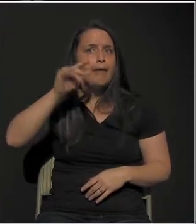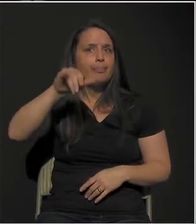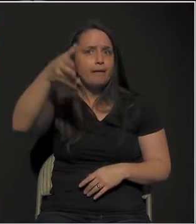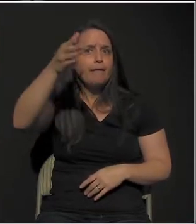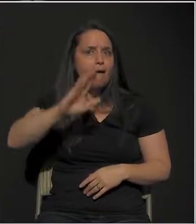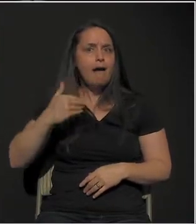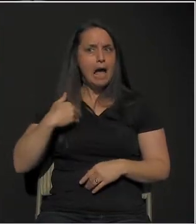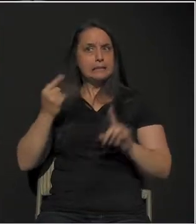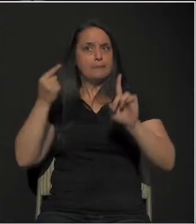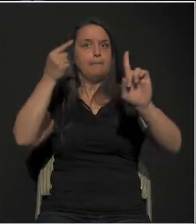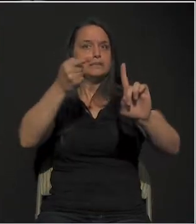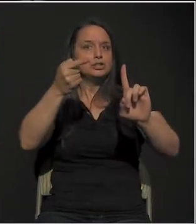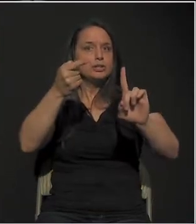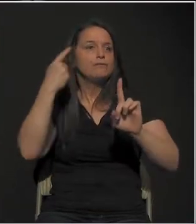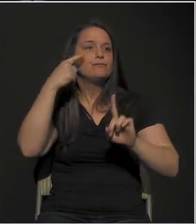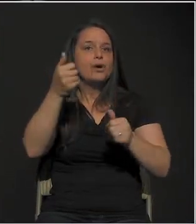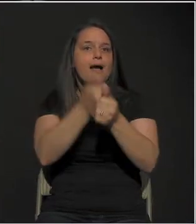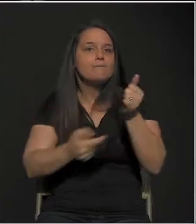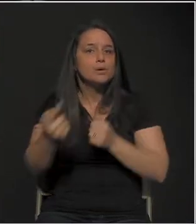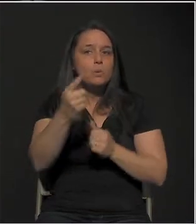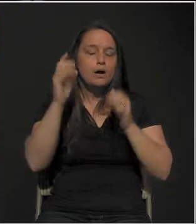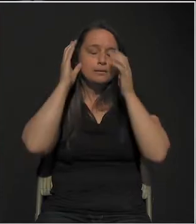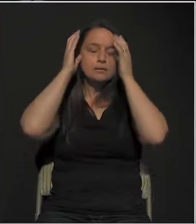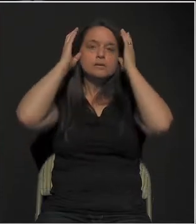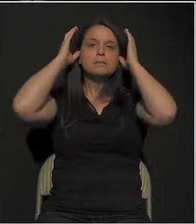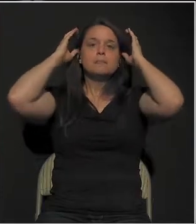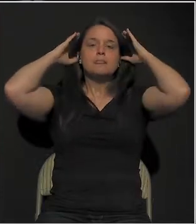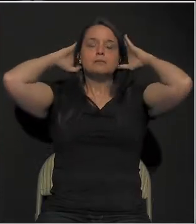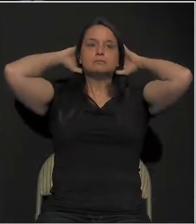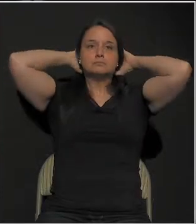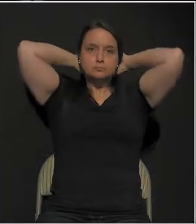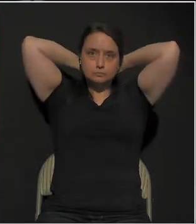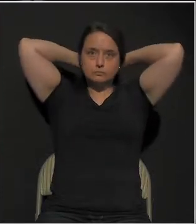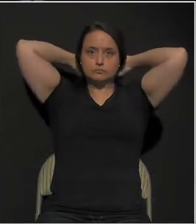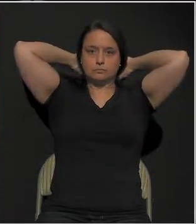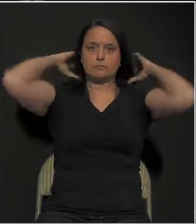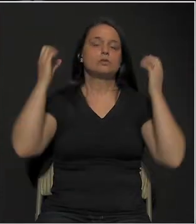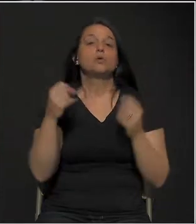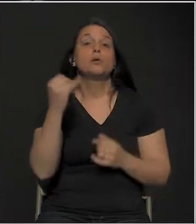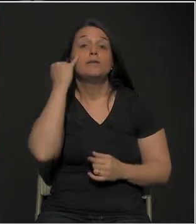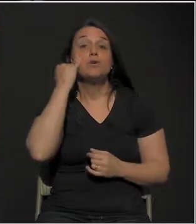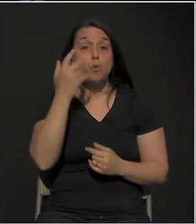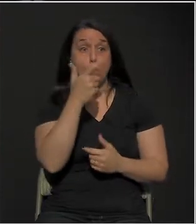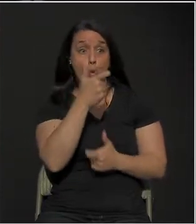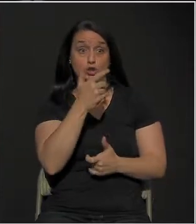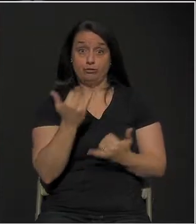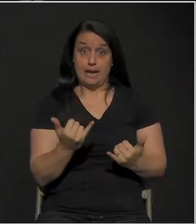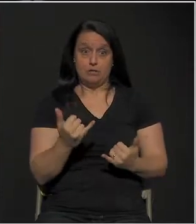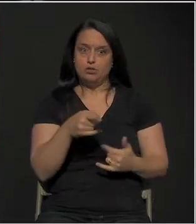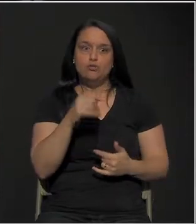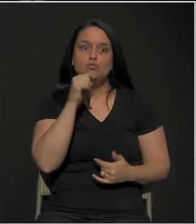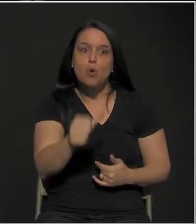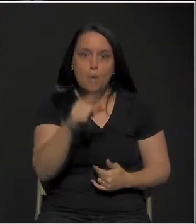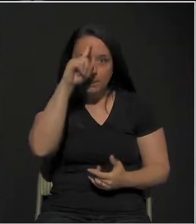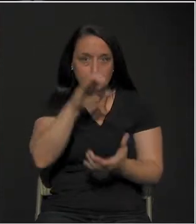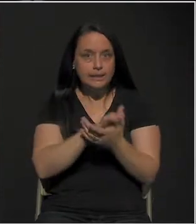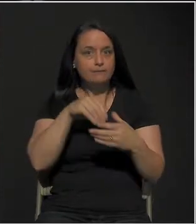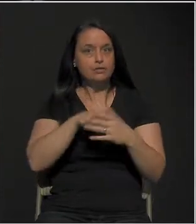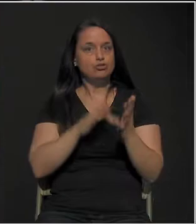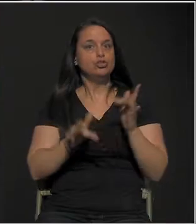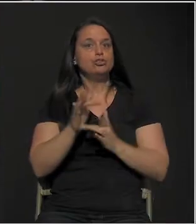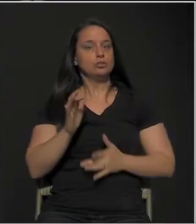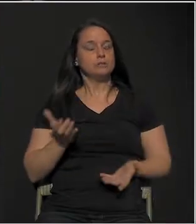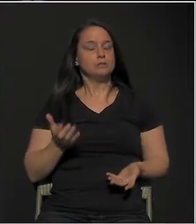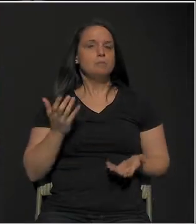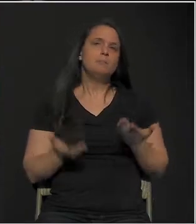has a mission for everybody. So if you're watching this right now and you don't believe in Jesus, maybe you have these